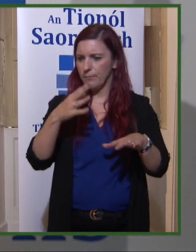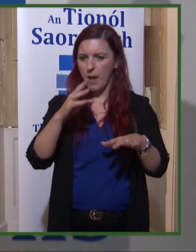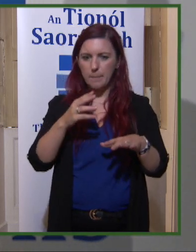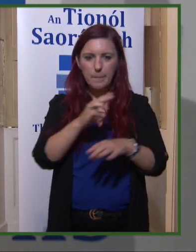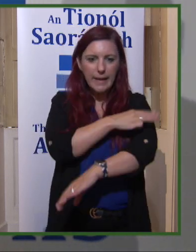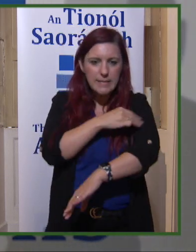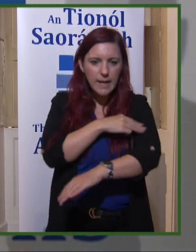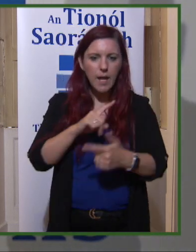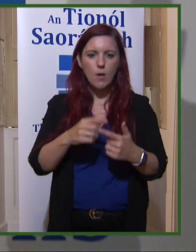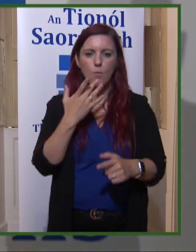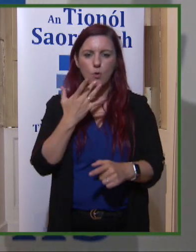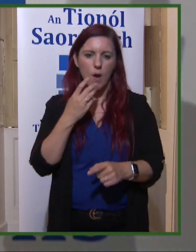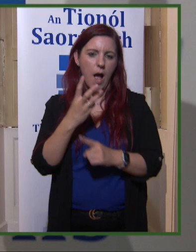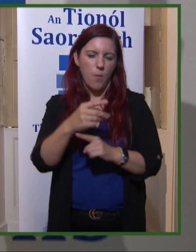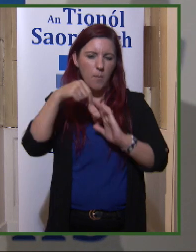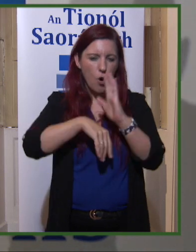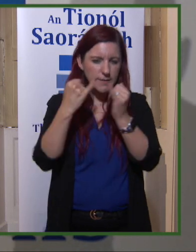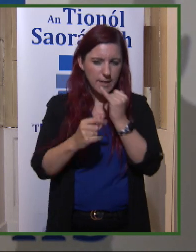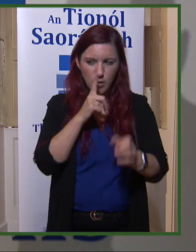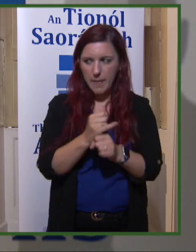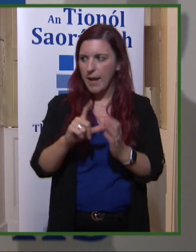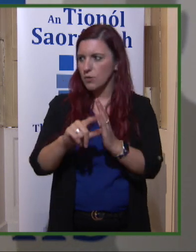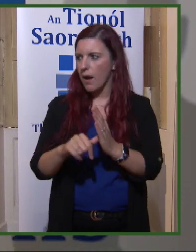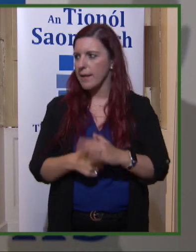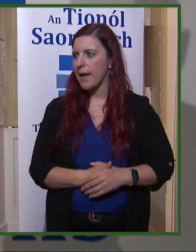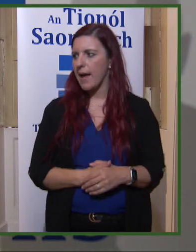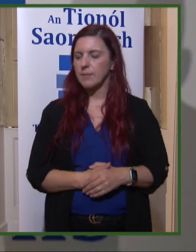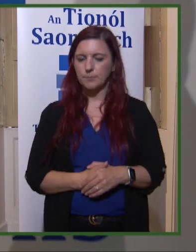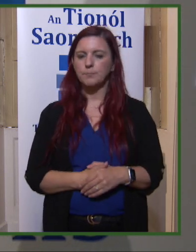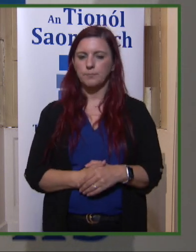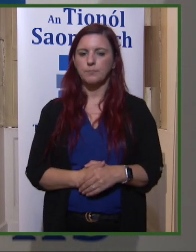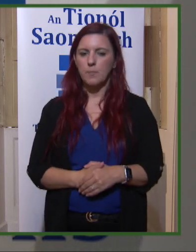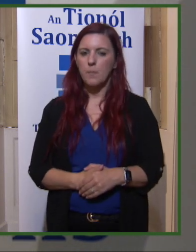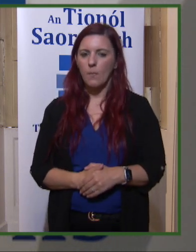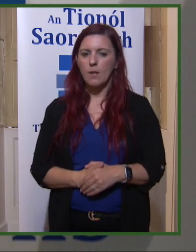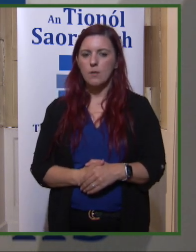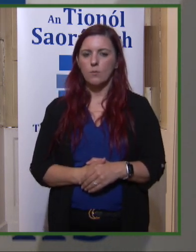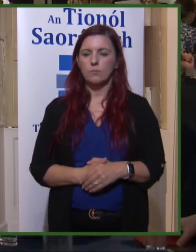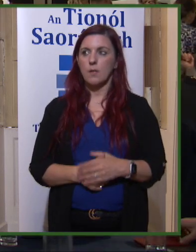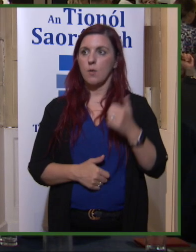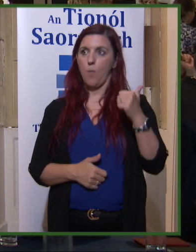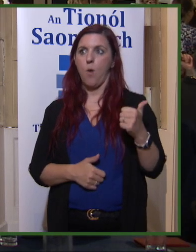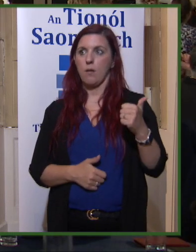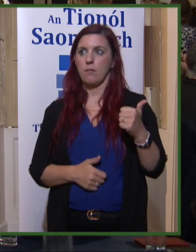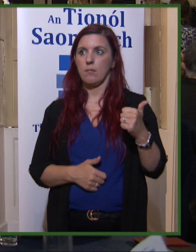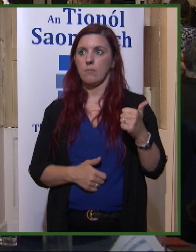to 40%, but we'll give you the breakdown of that later on. Okay, so that's ballot paper number 1.